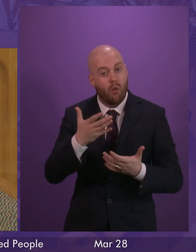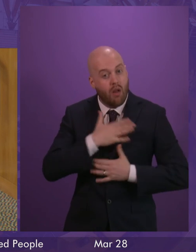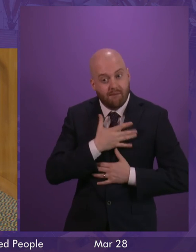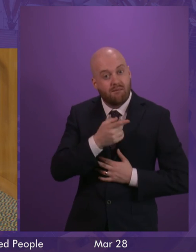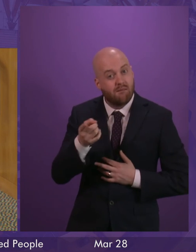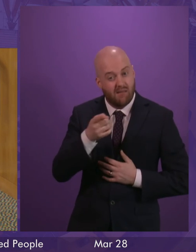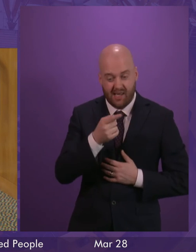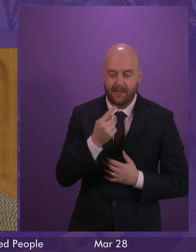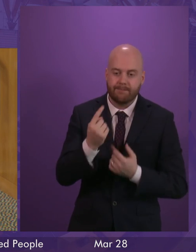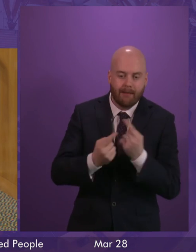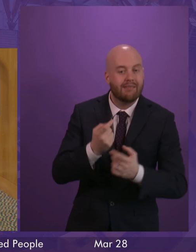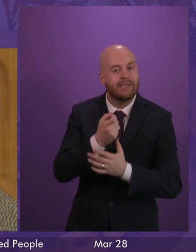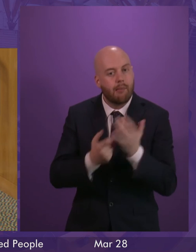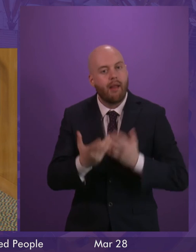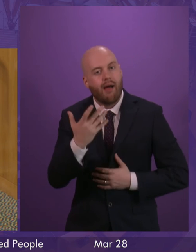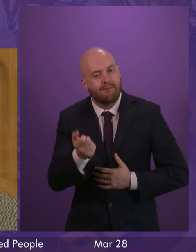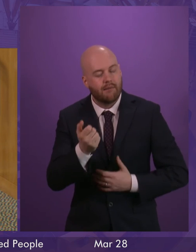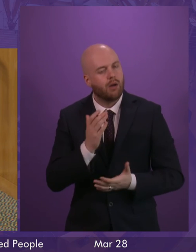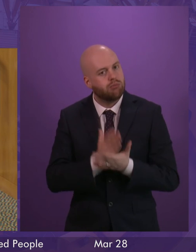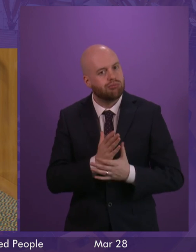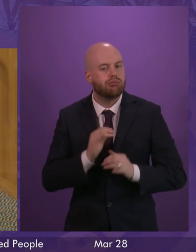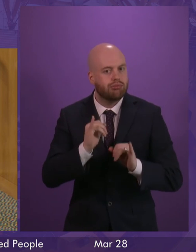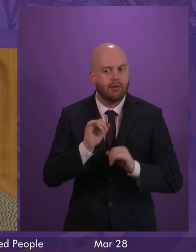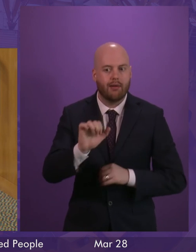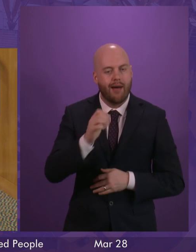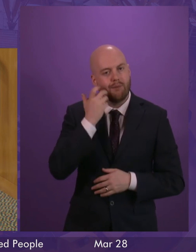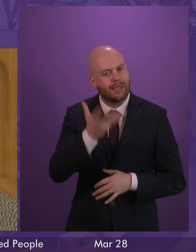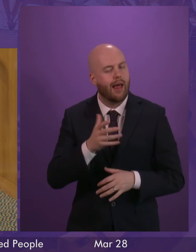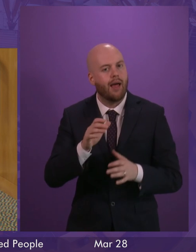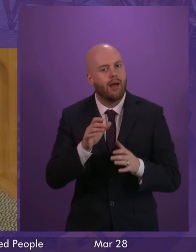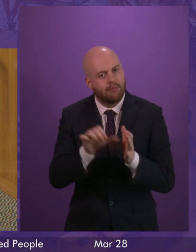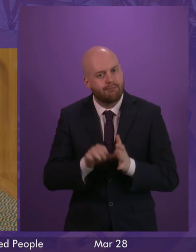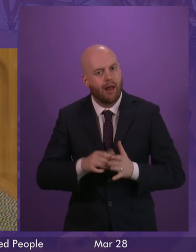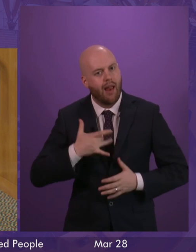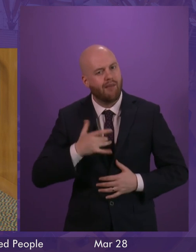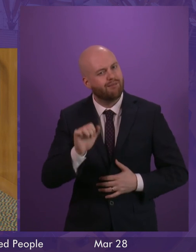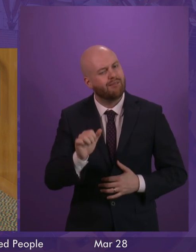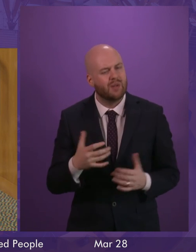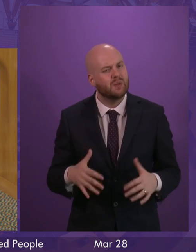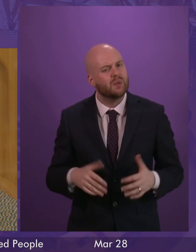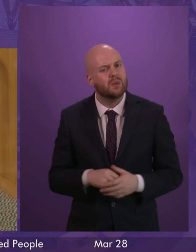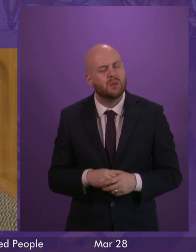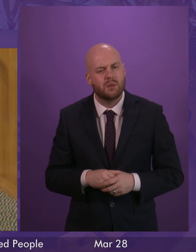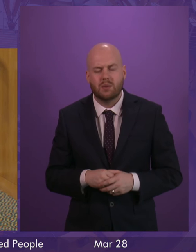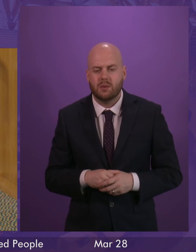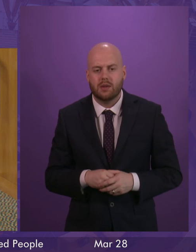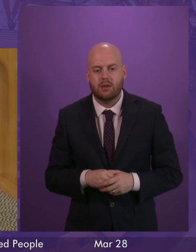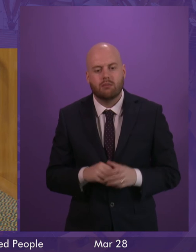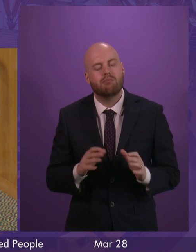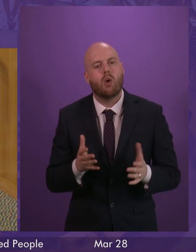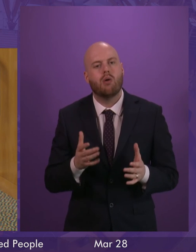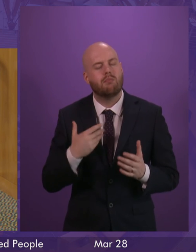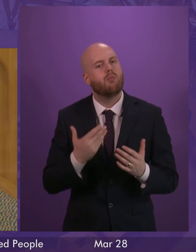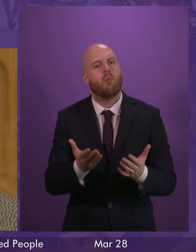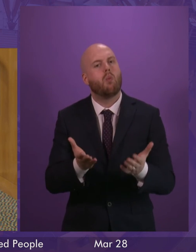It's been echoed around this chamber today that the opportunity to work is vitally important for so many disabled people. And I welcome